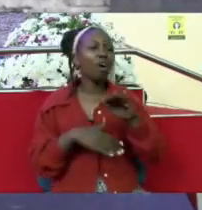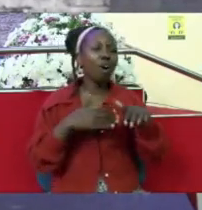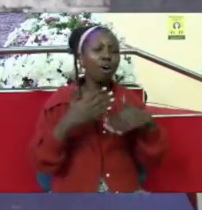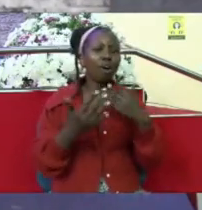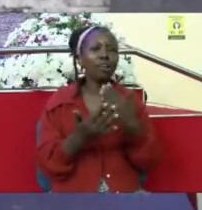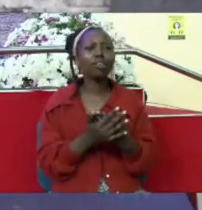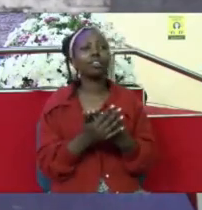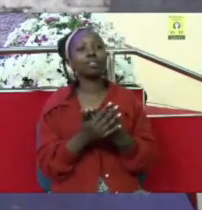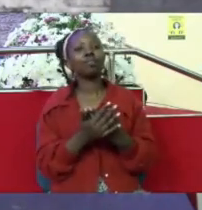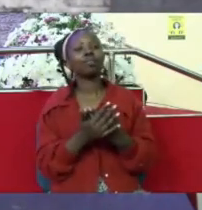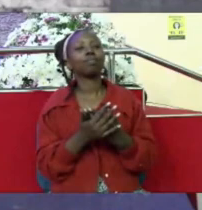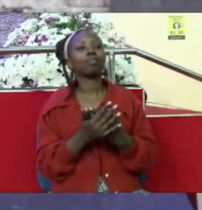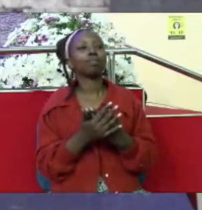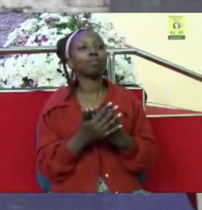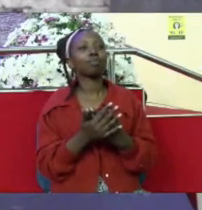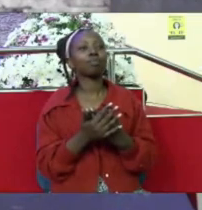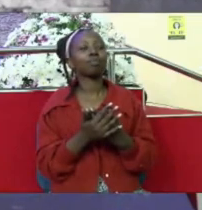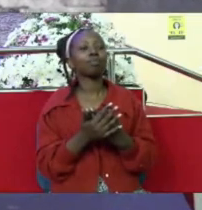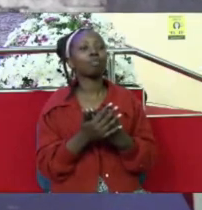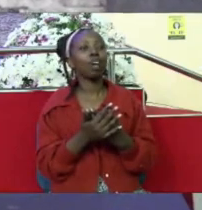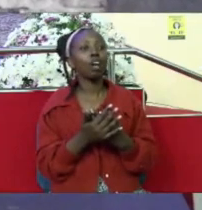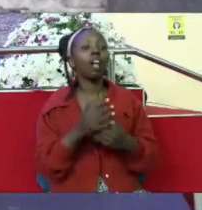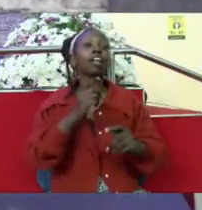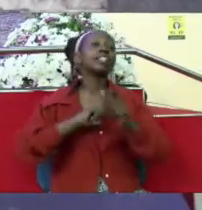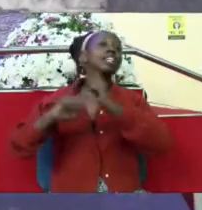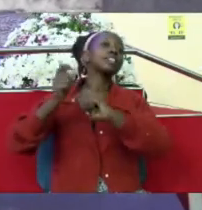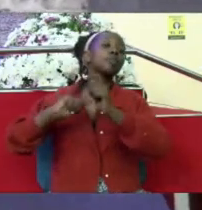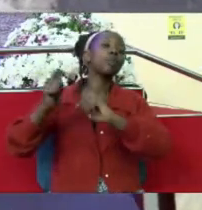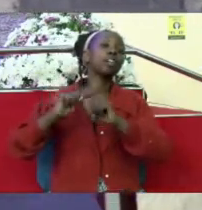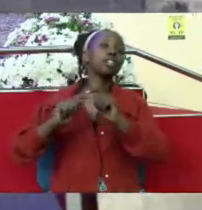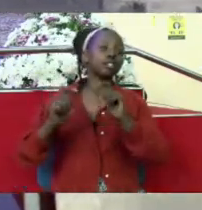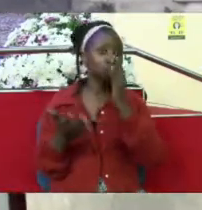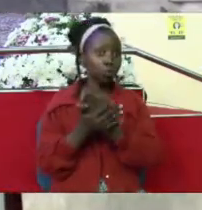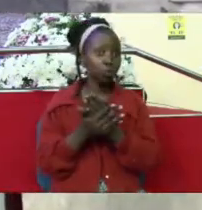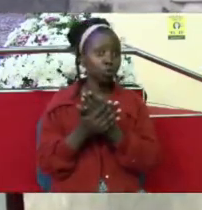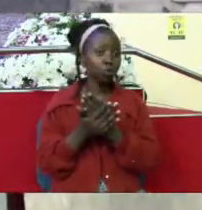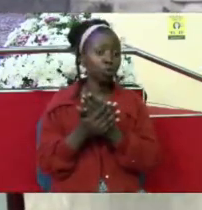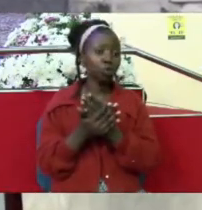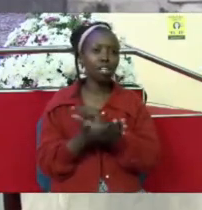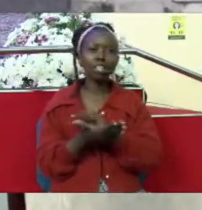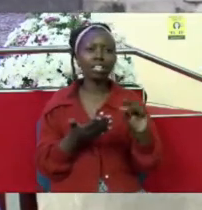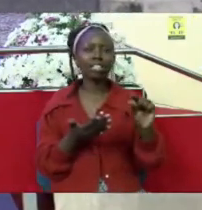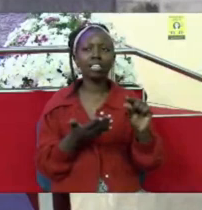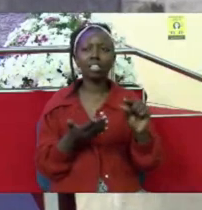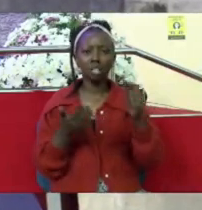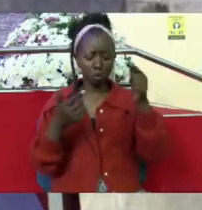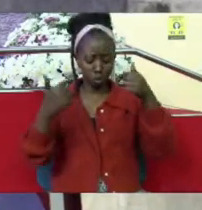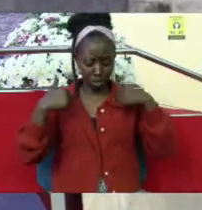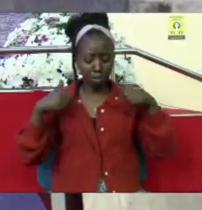yote. All those. Ni uchuhuda. Ni neema tu. It's yani Ukiniona sasa. When you see me